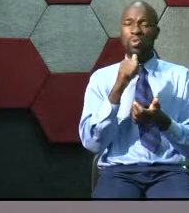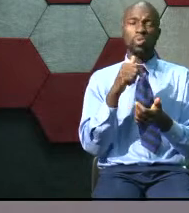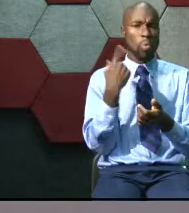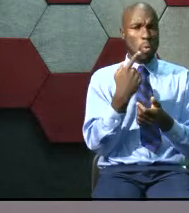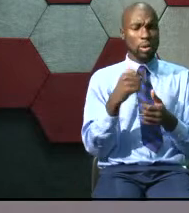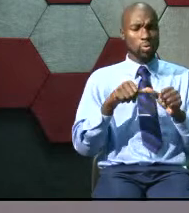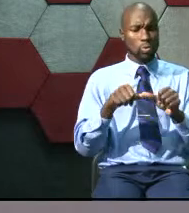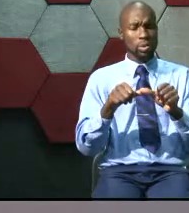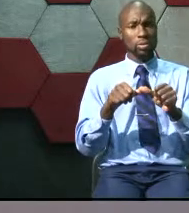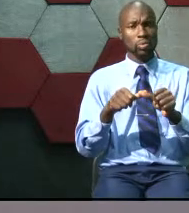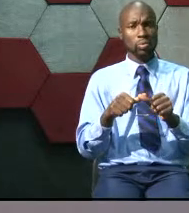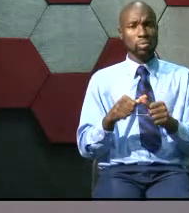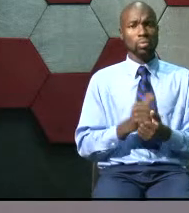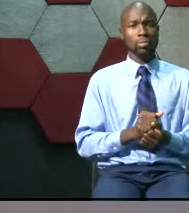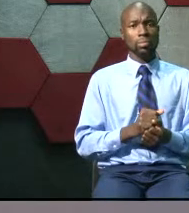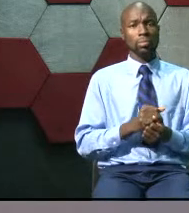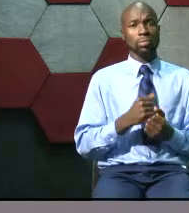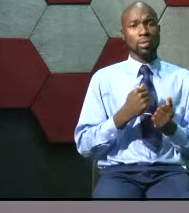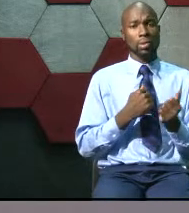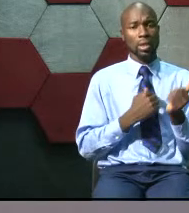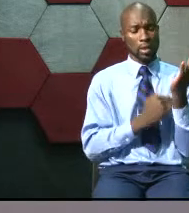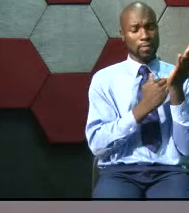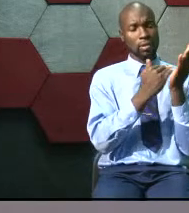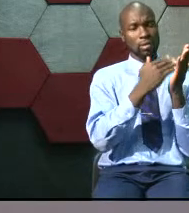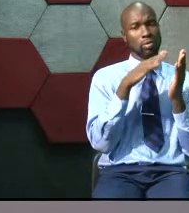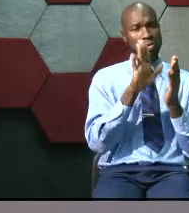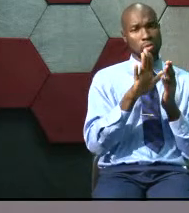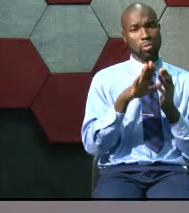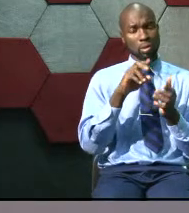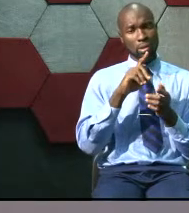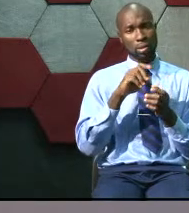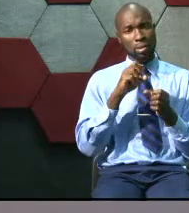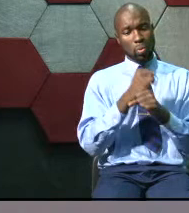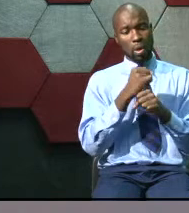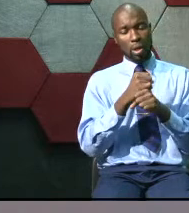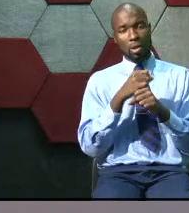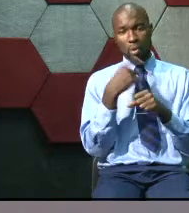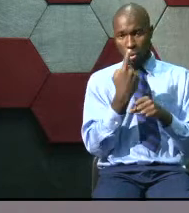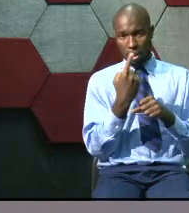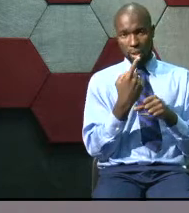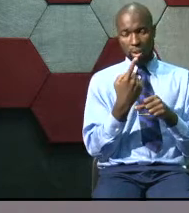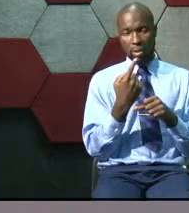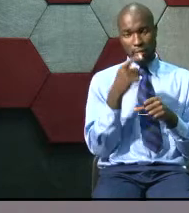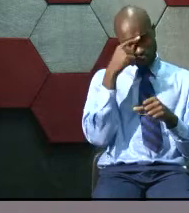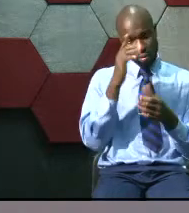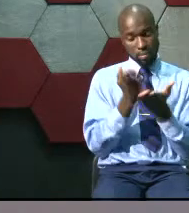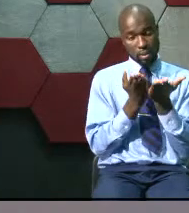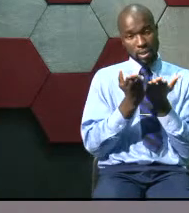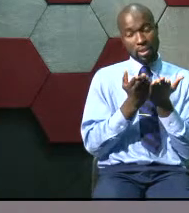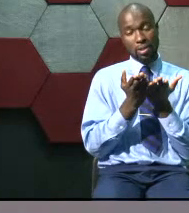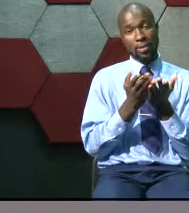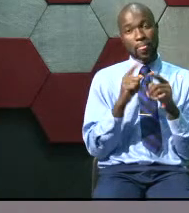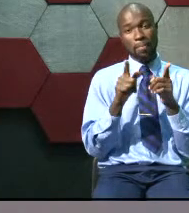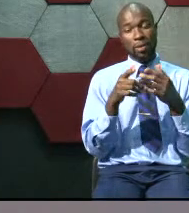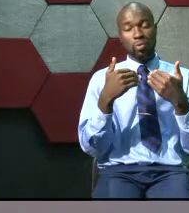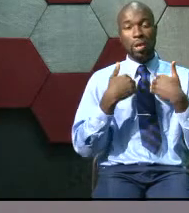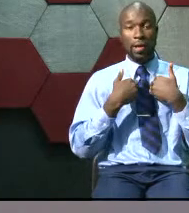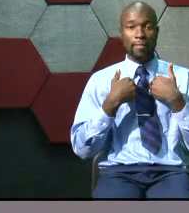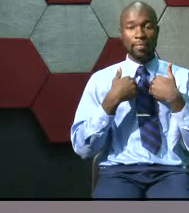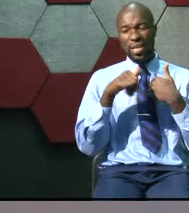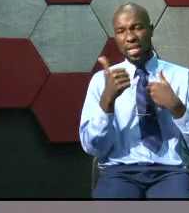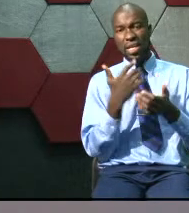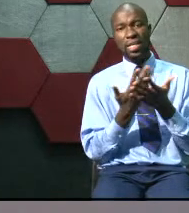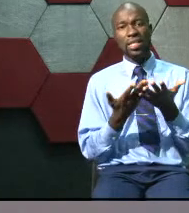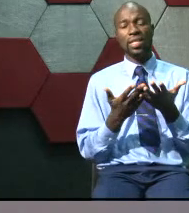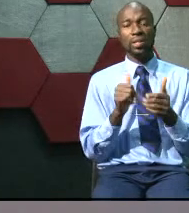to grow your project and to actualize it into an actual business, you can be able to have anything else that